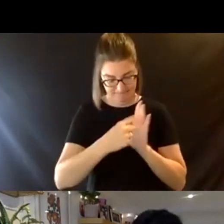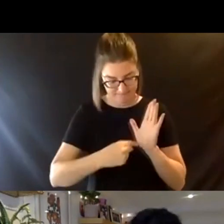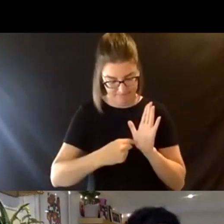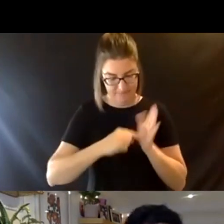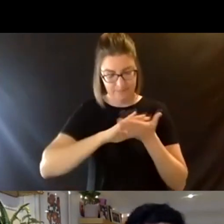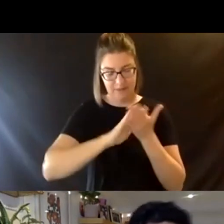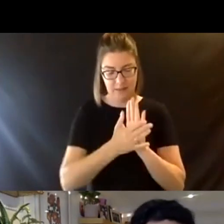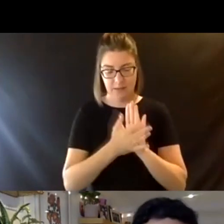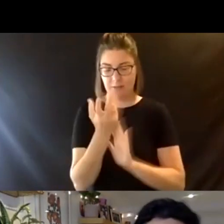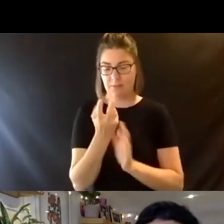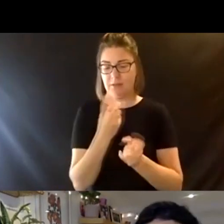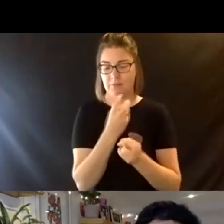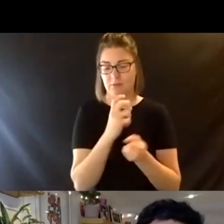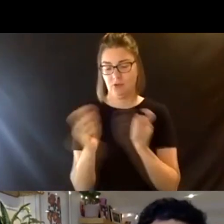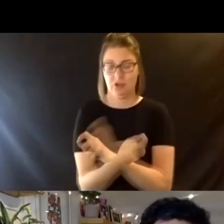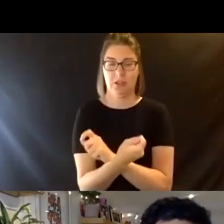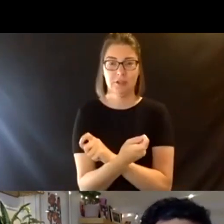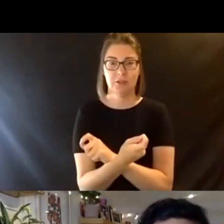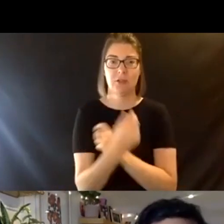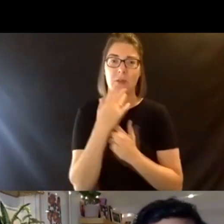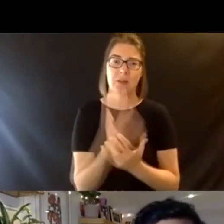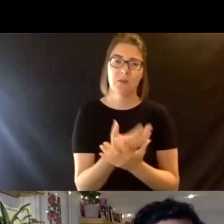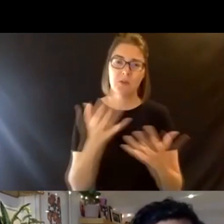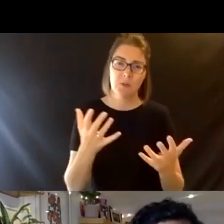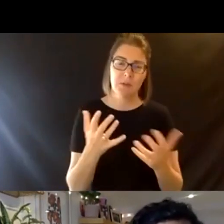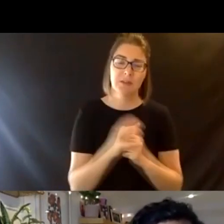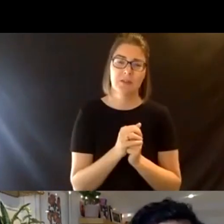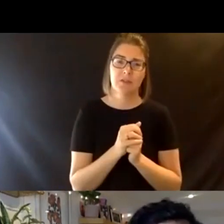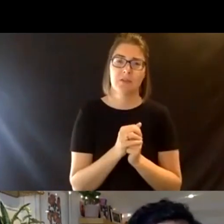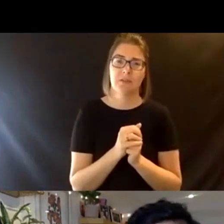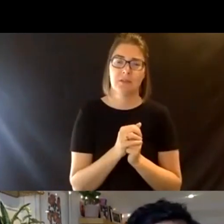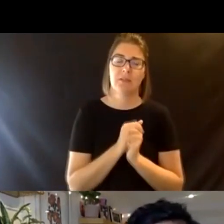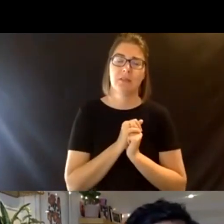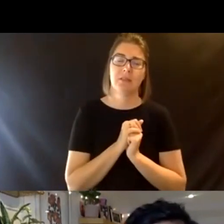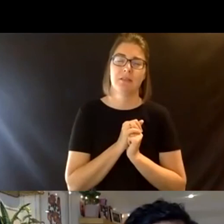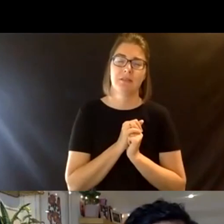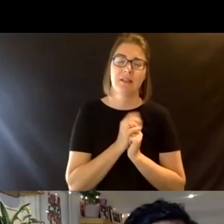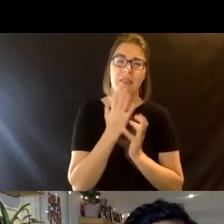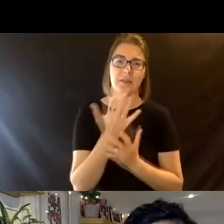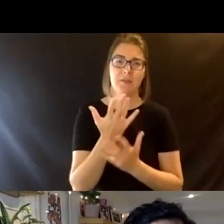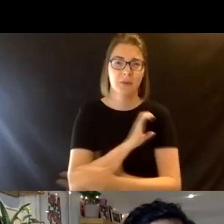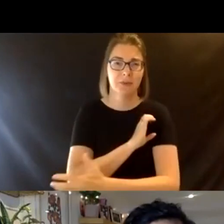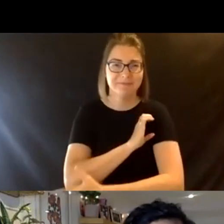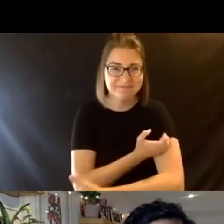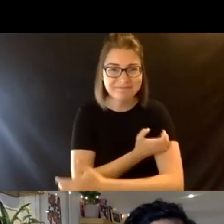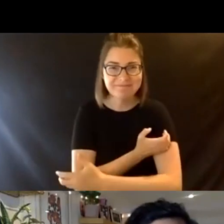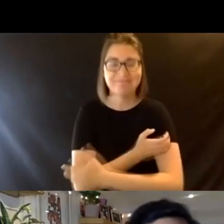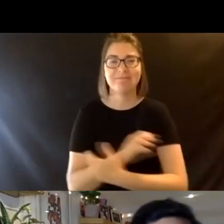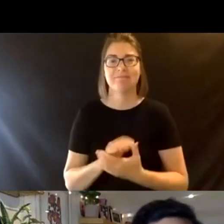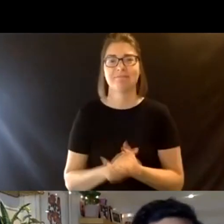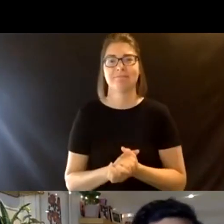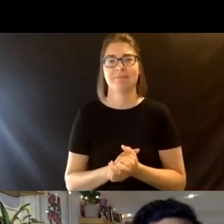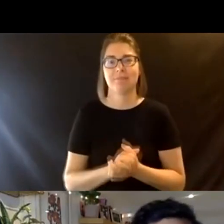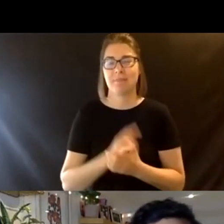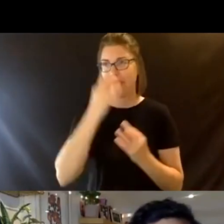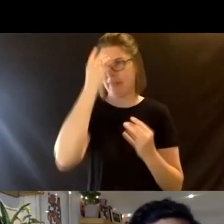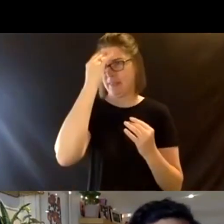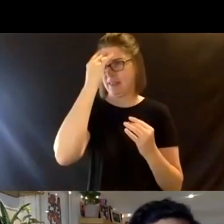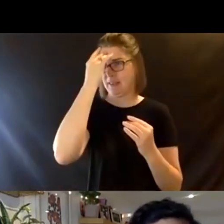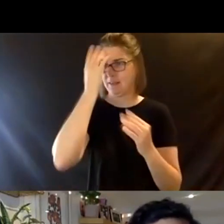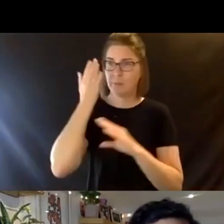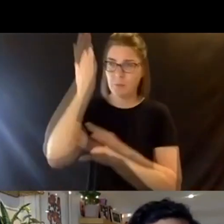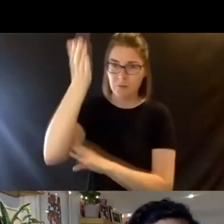into transformation. So thank you so much for just so much energizing and forward-thinking momentum